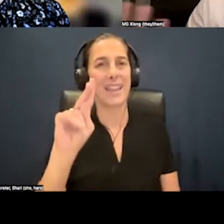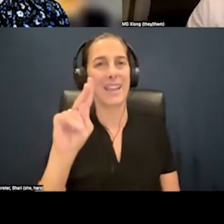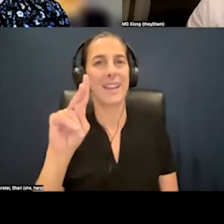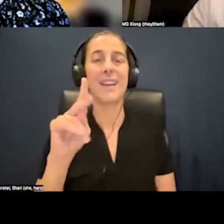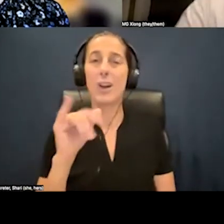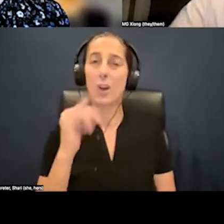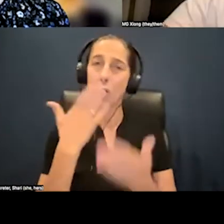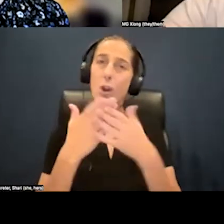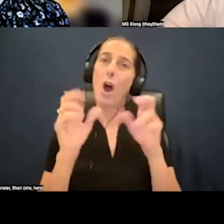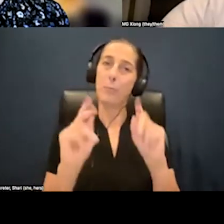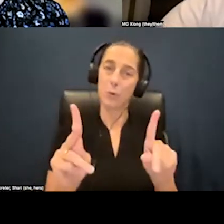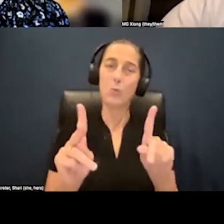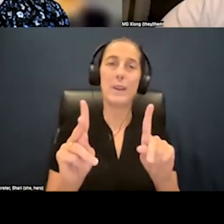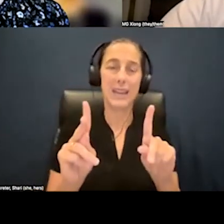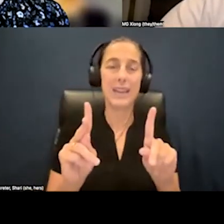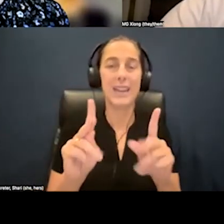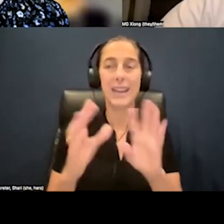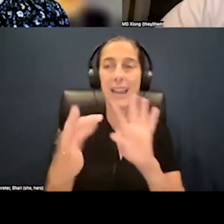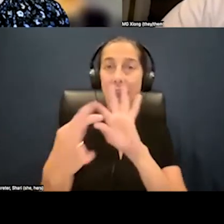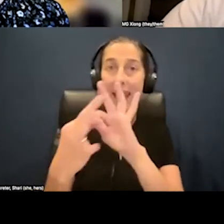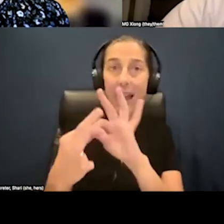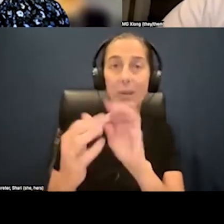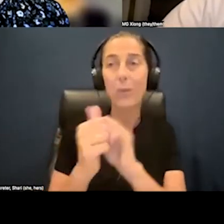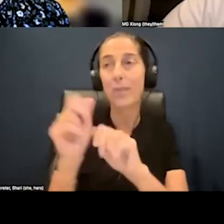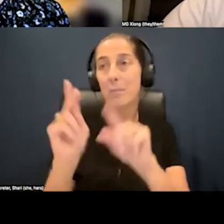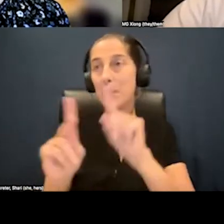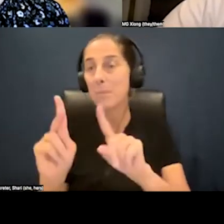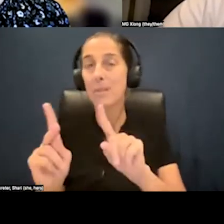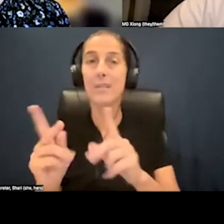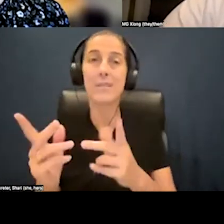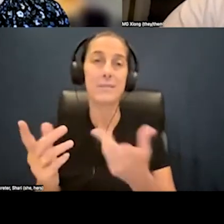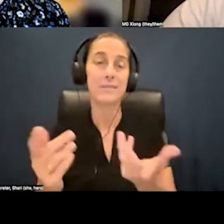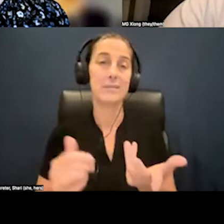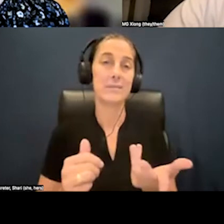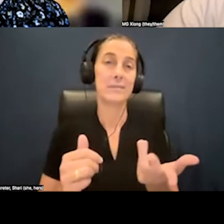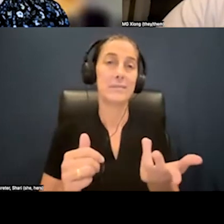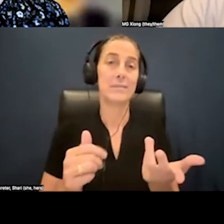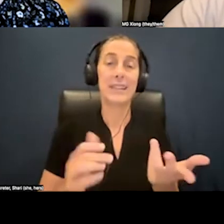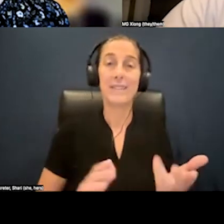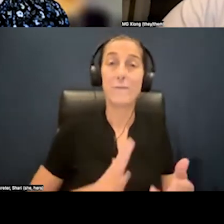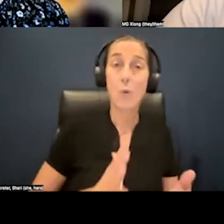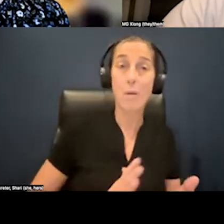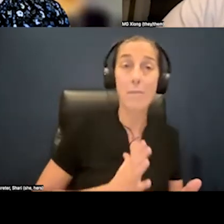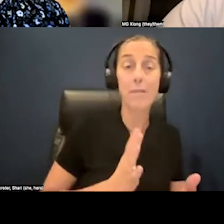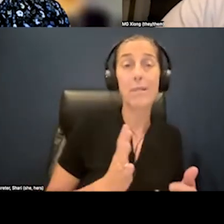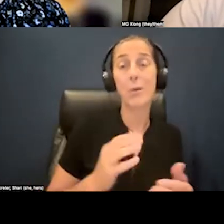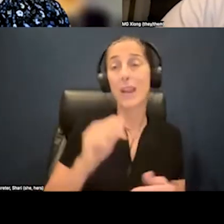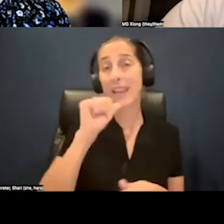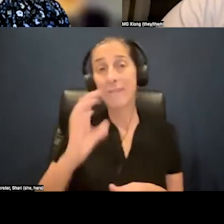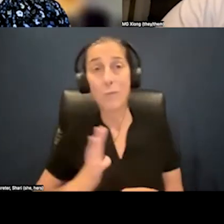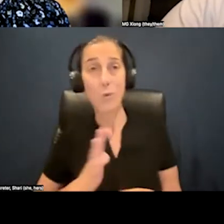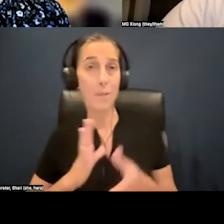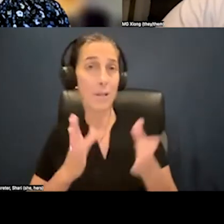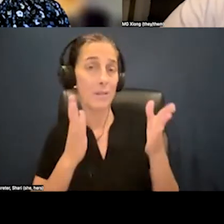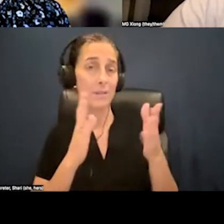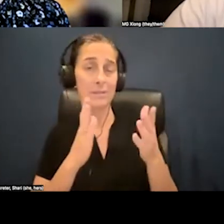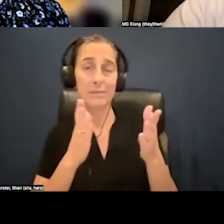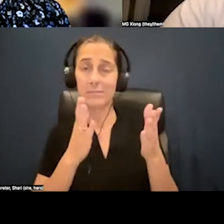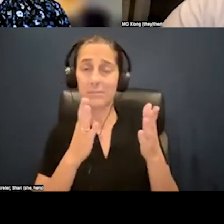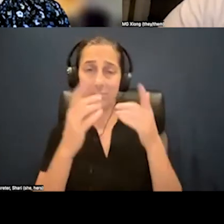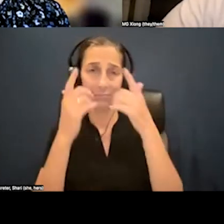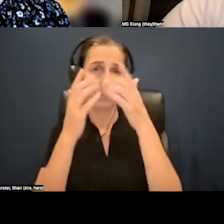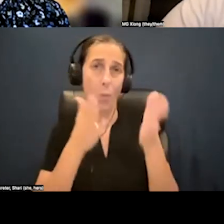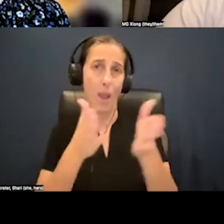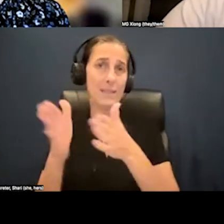both formally and informally, to see, to have some solidarity among